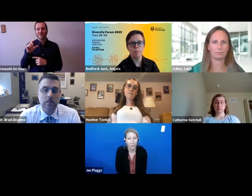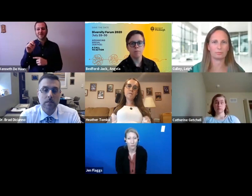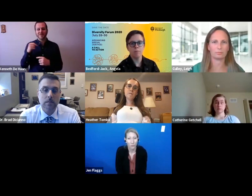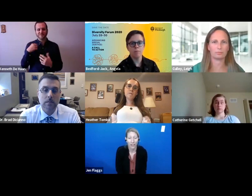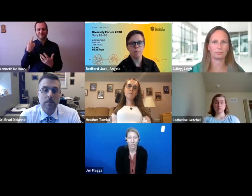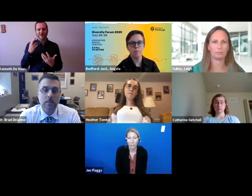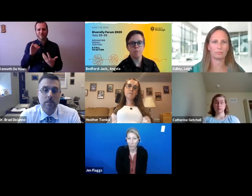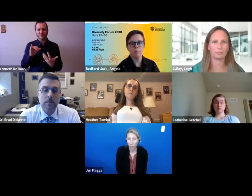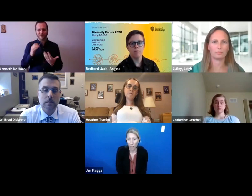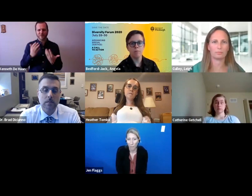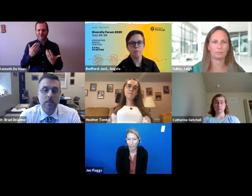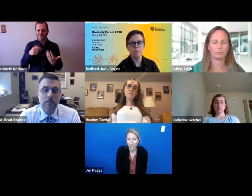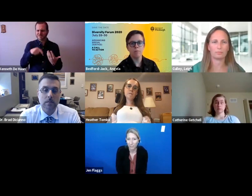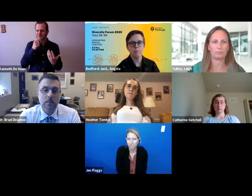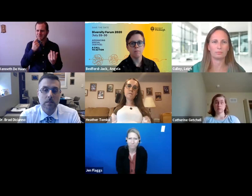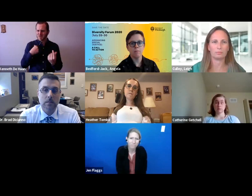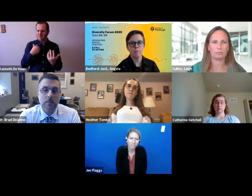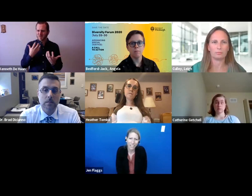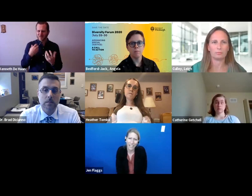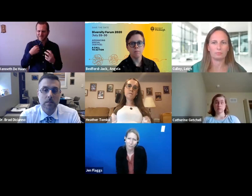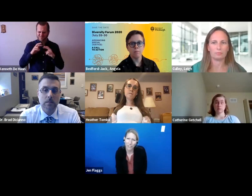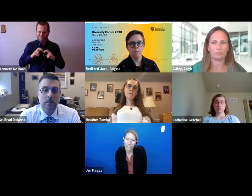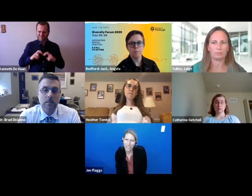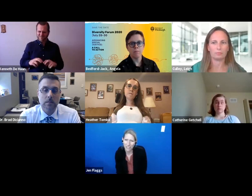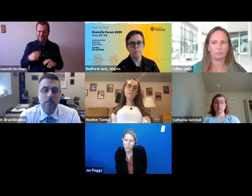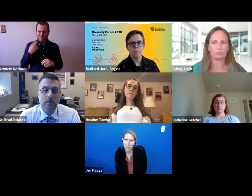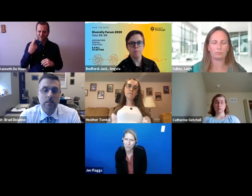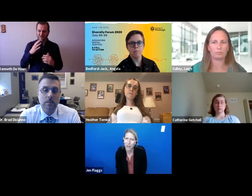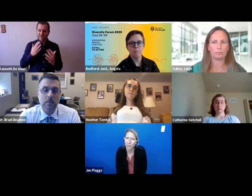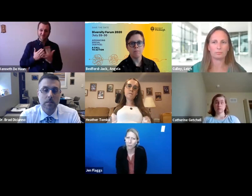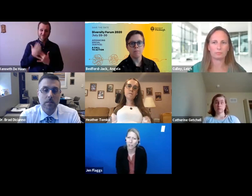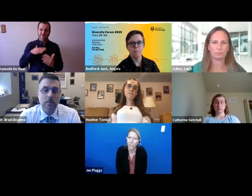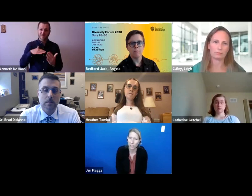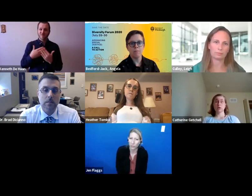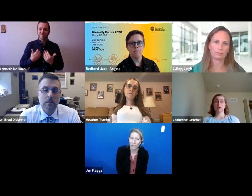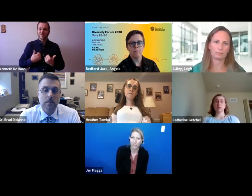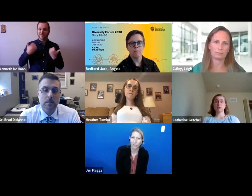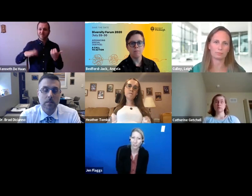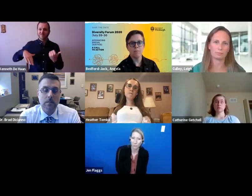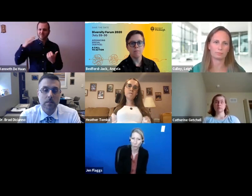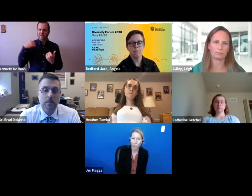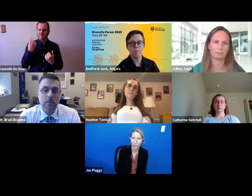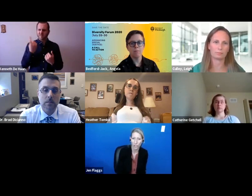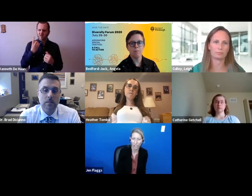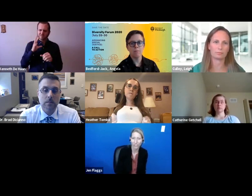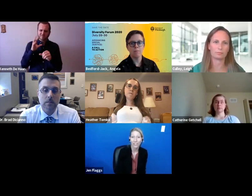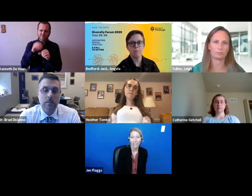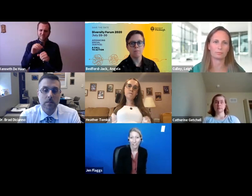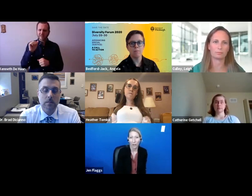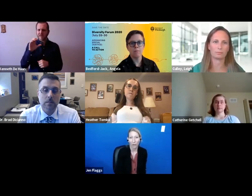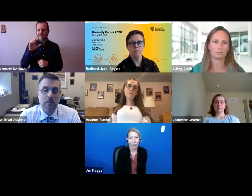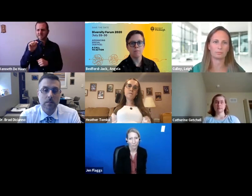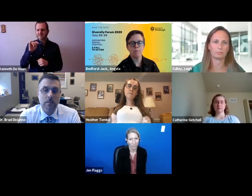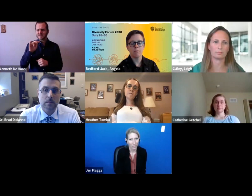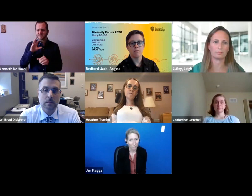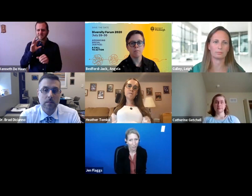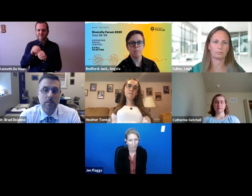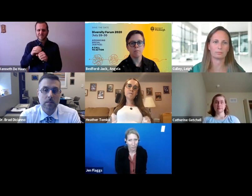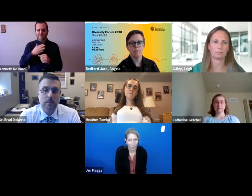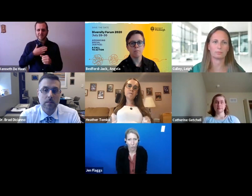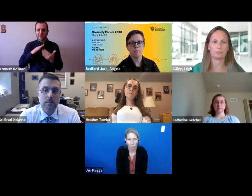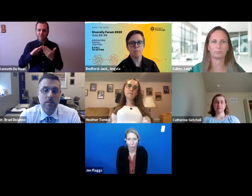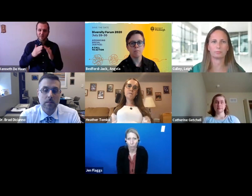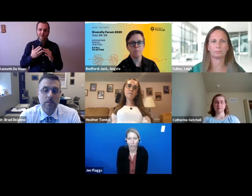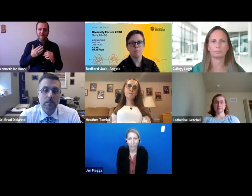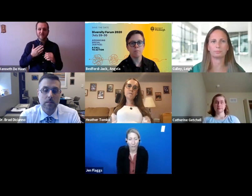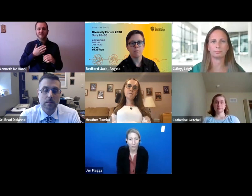successful with that at BNY Mellon. And I realized this was maybe not what I wanted to do. And after some soul searching, you know, after thinking about this